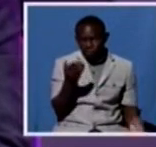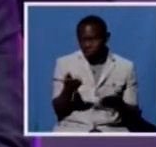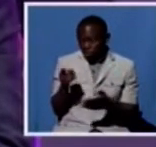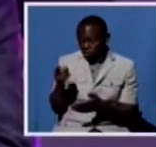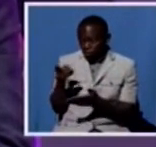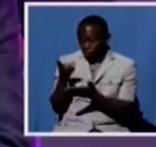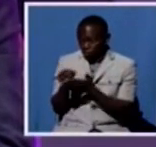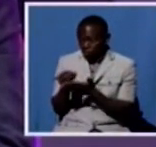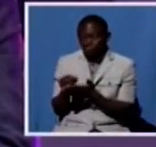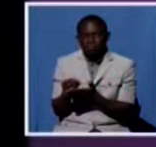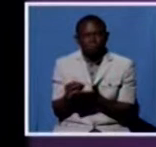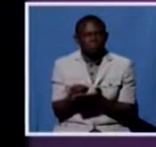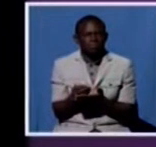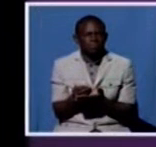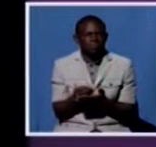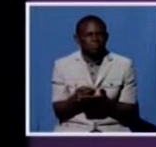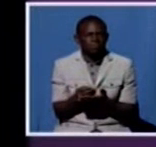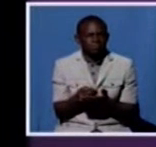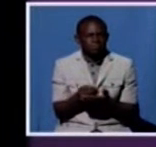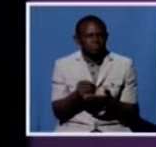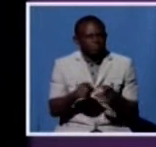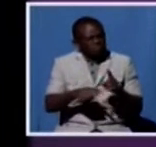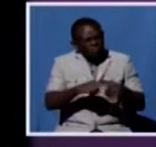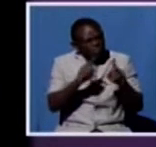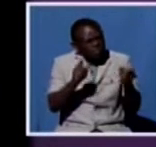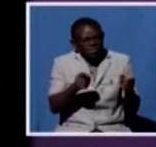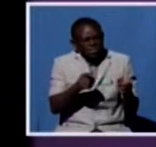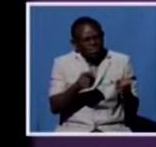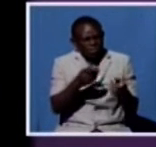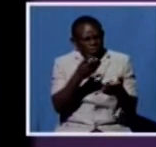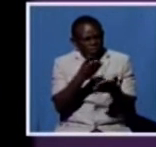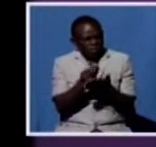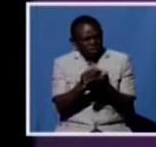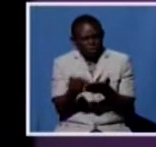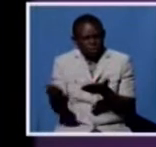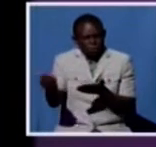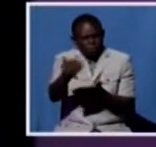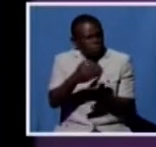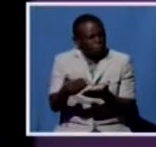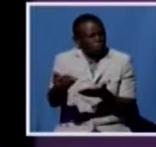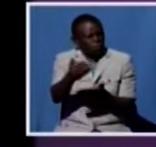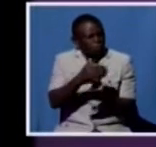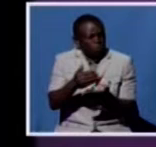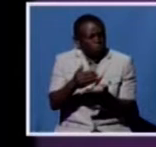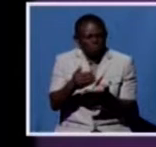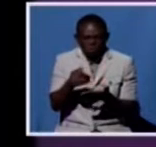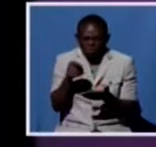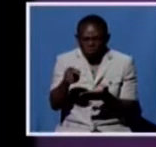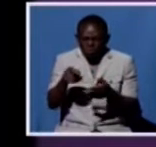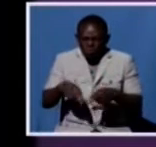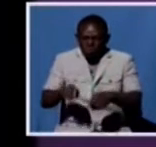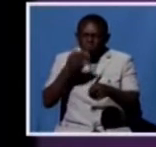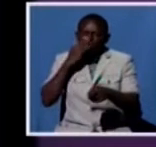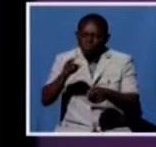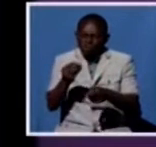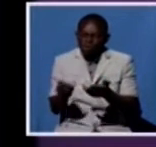collecting. But isn't this an unfair way of applying the resource? No, I'm not saying the cash cow where the money is being made, the road is bad. Yes, no.